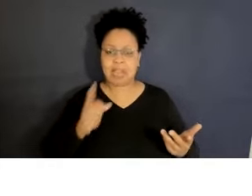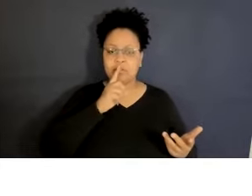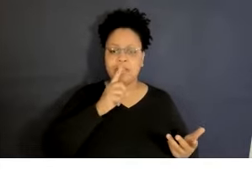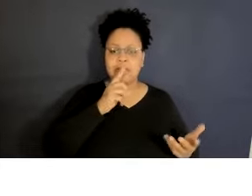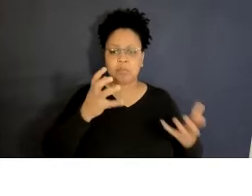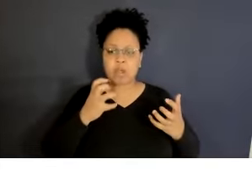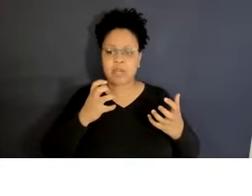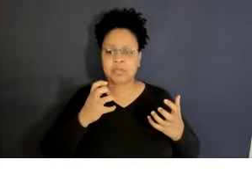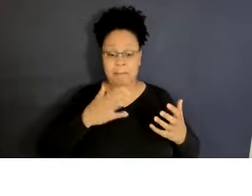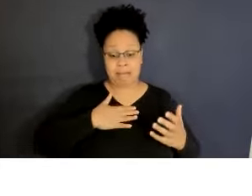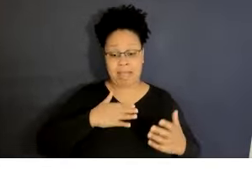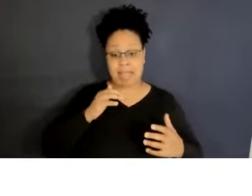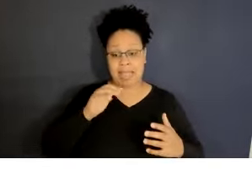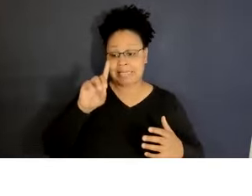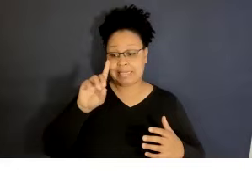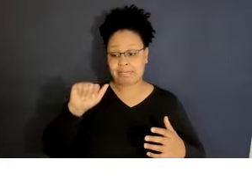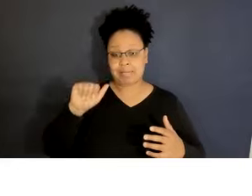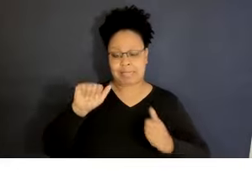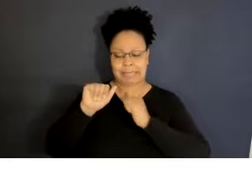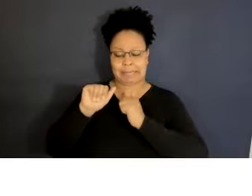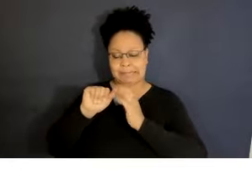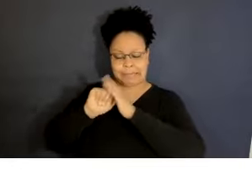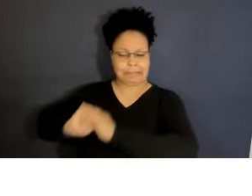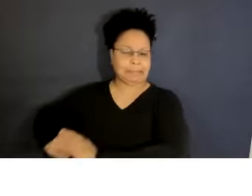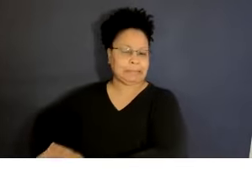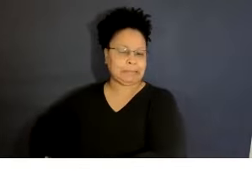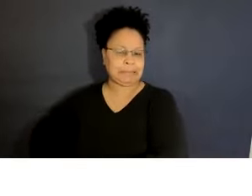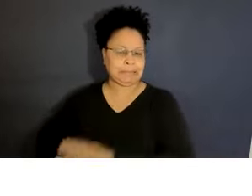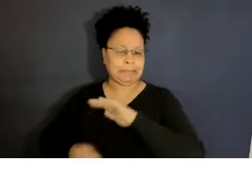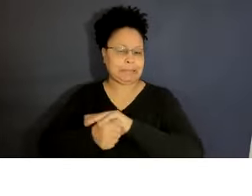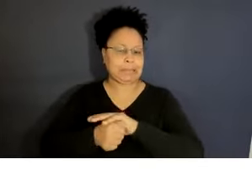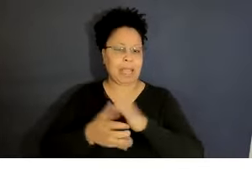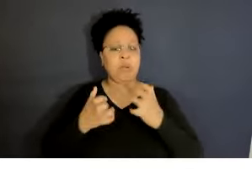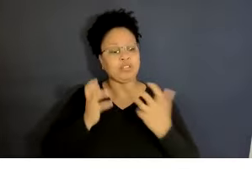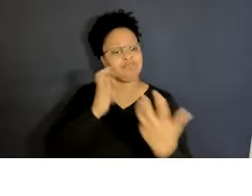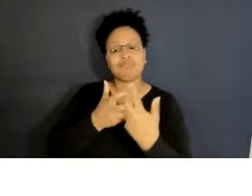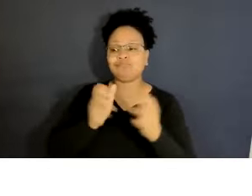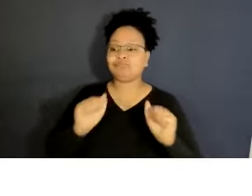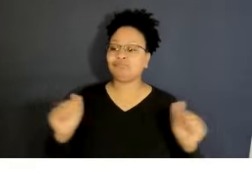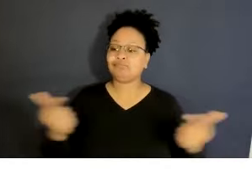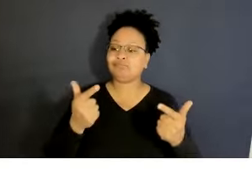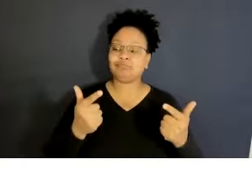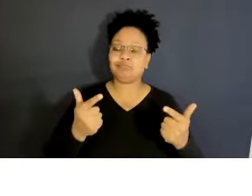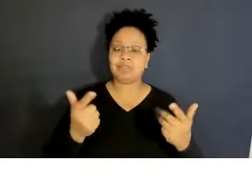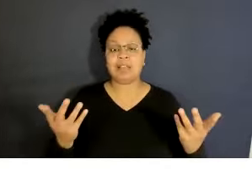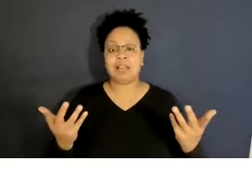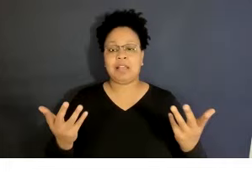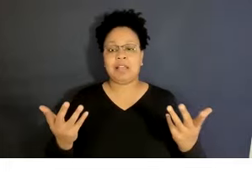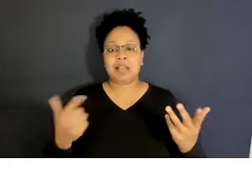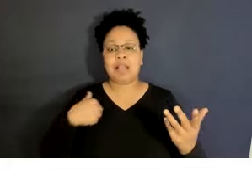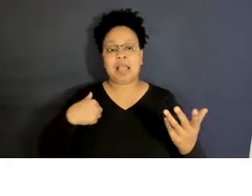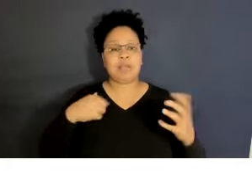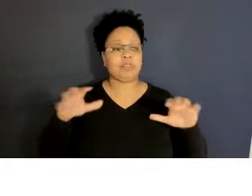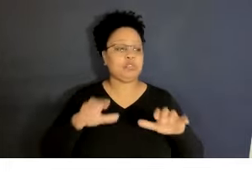to erase my disability and try to fit in with everybody else. I mean, I did a lot